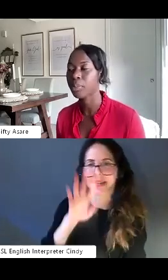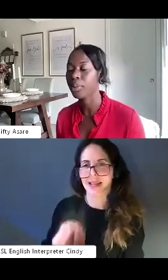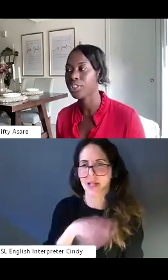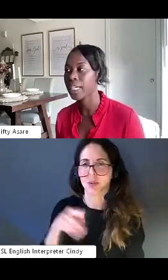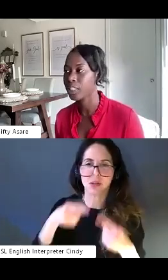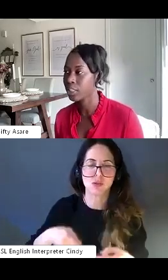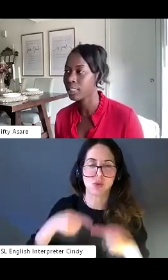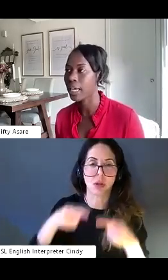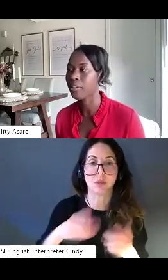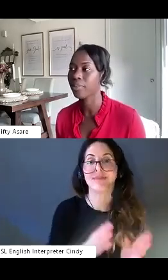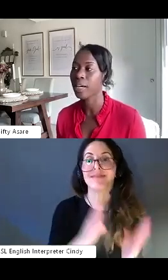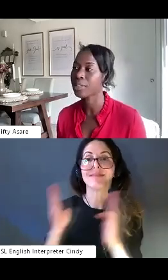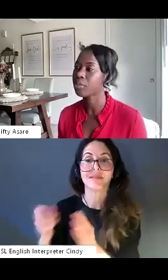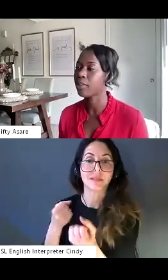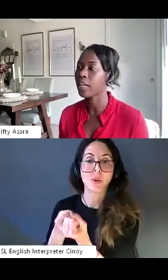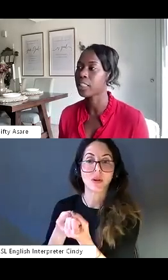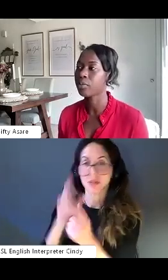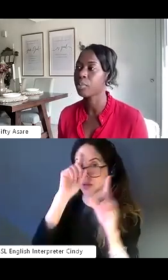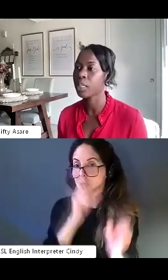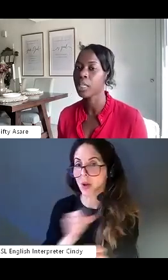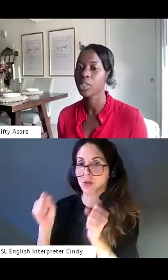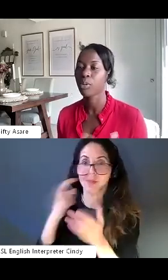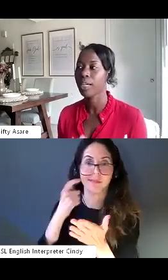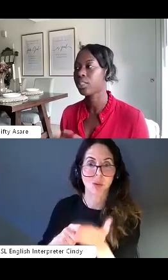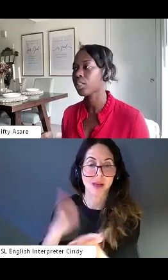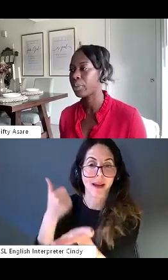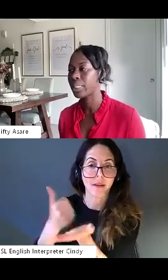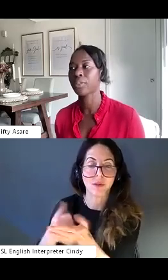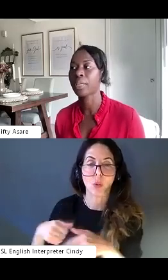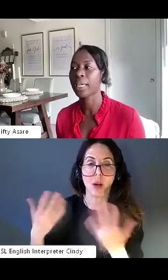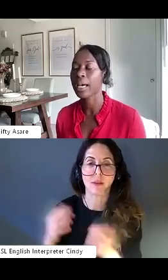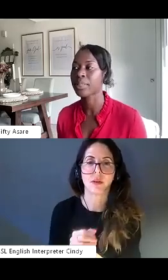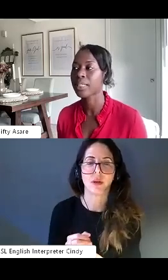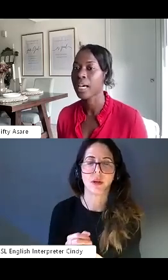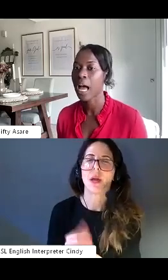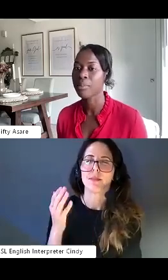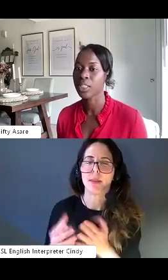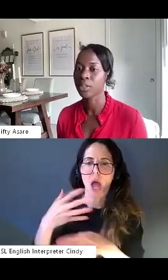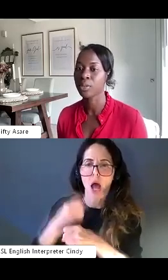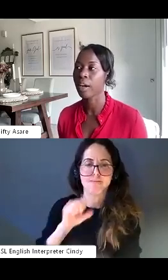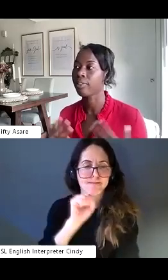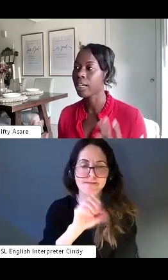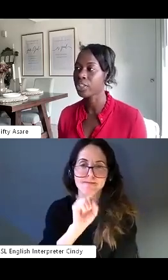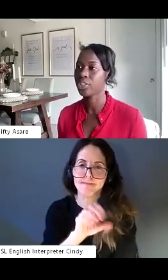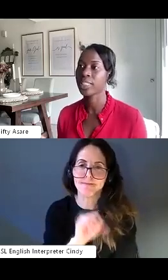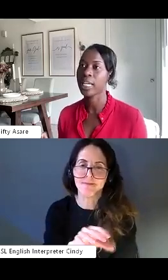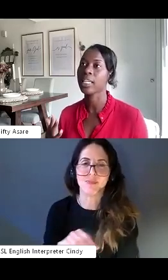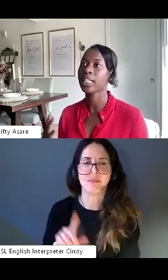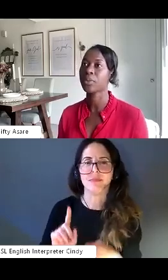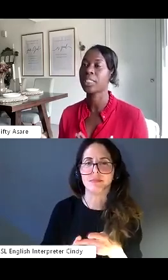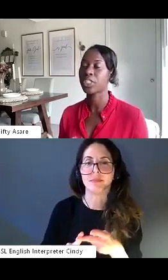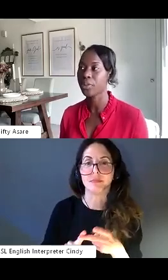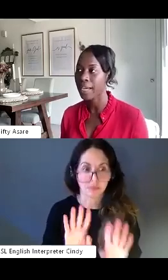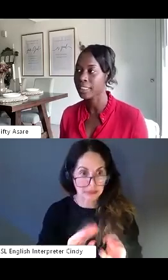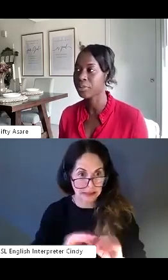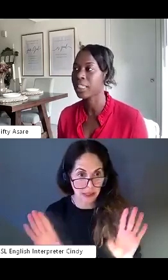some support strategies that have been found to be effective would be to provide summaries and recaps, to verify understanding as